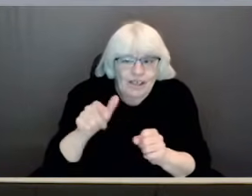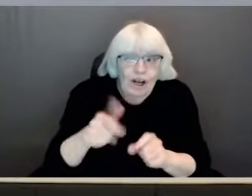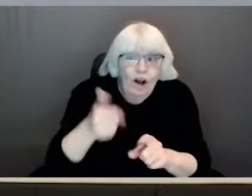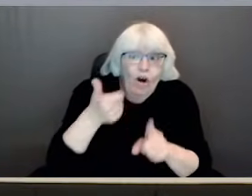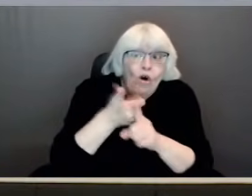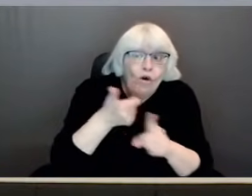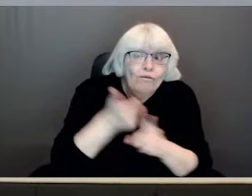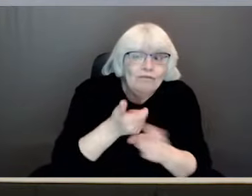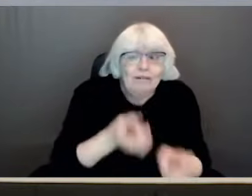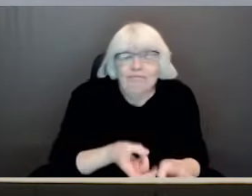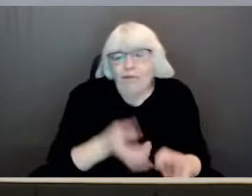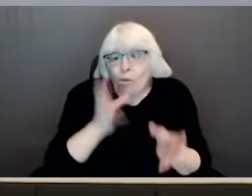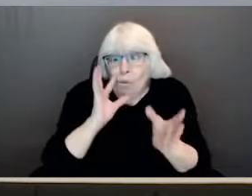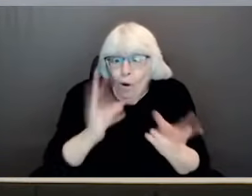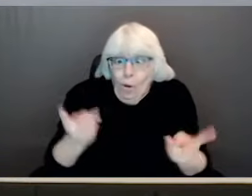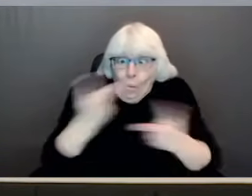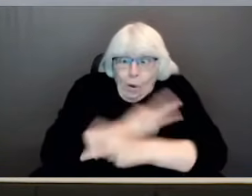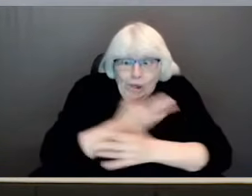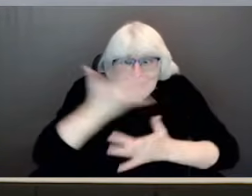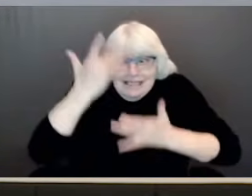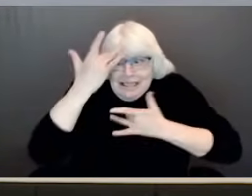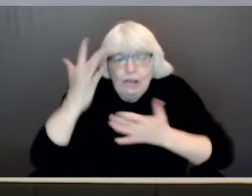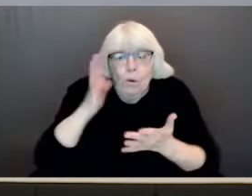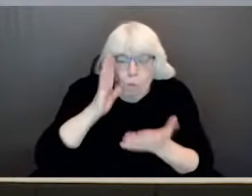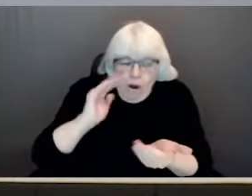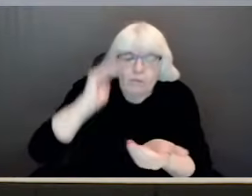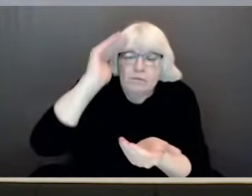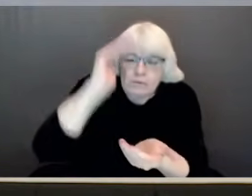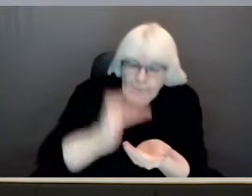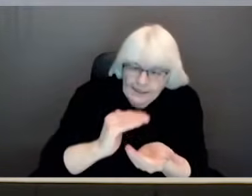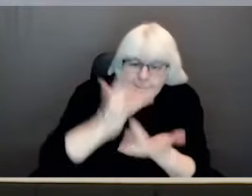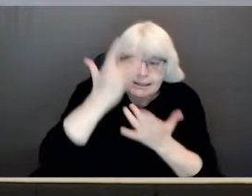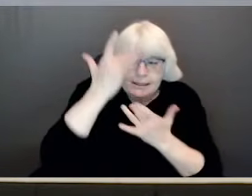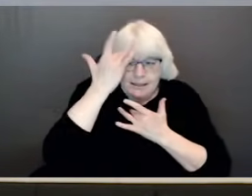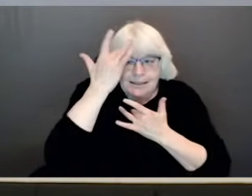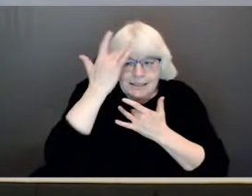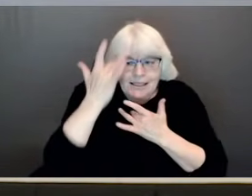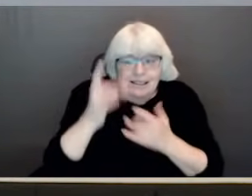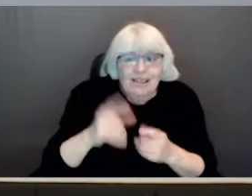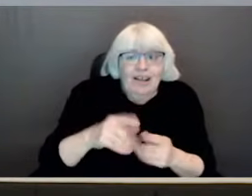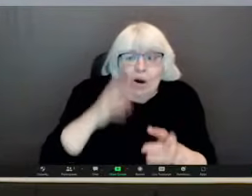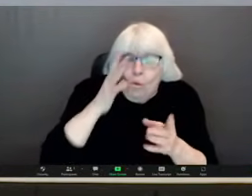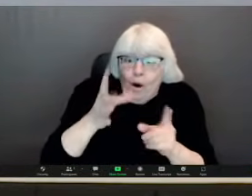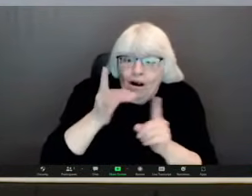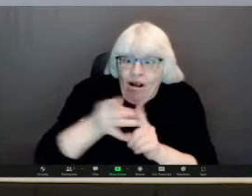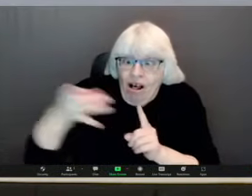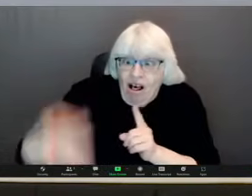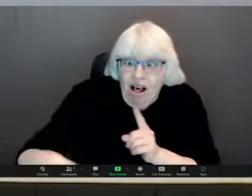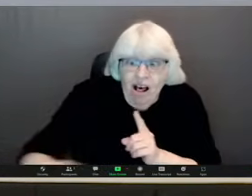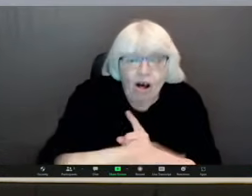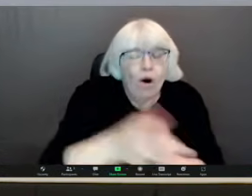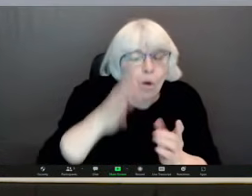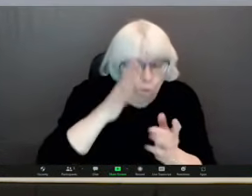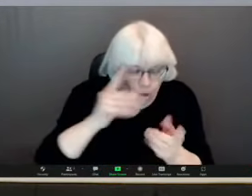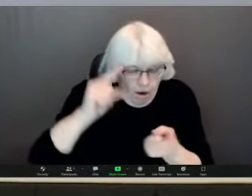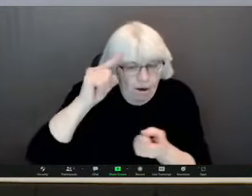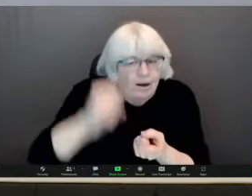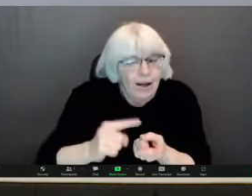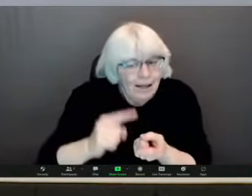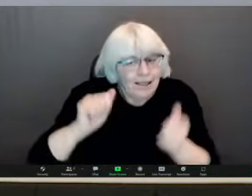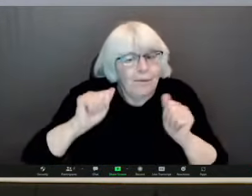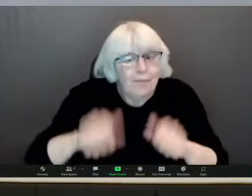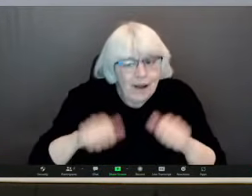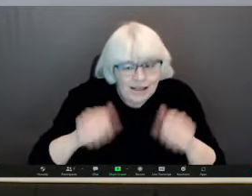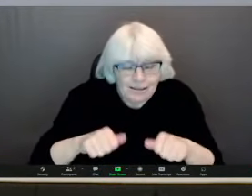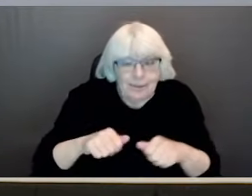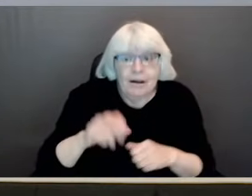The National Advisory Committee on Immunization, or NACI, has identified certain populations who may be at risk of decreasing vaccine effectiveness